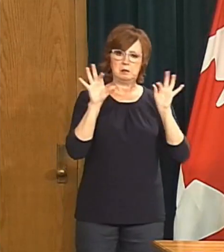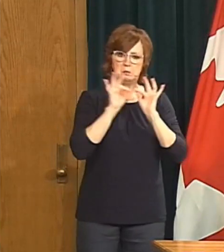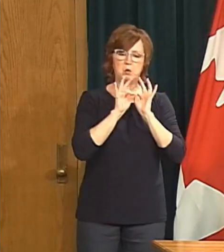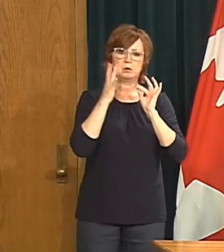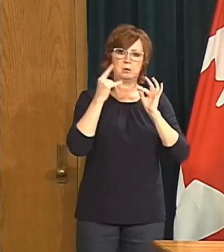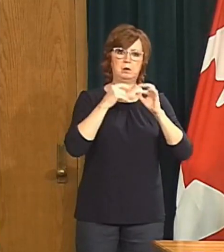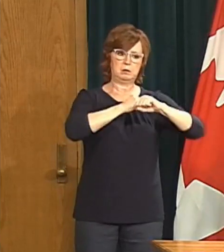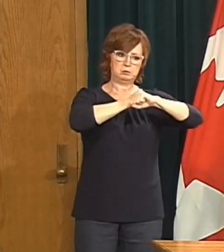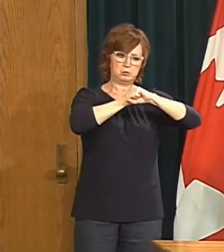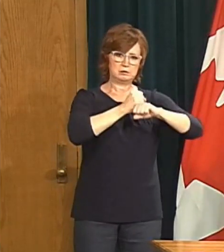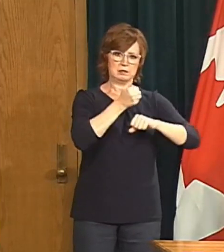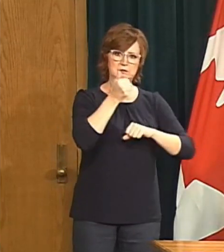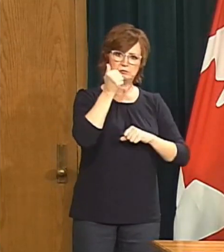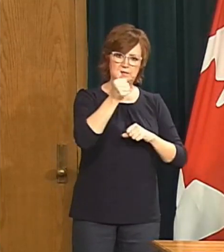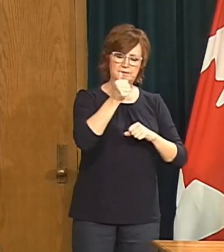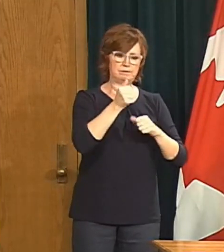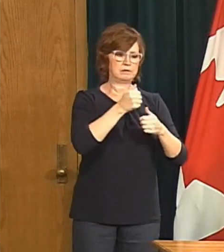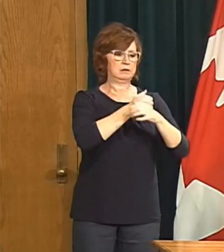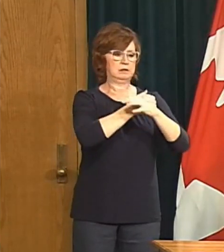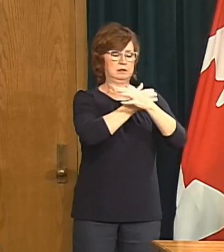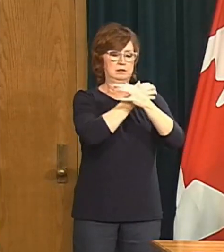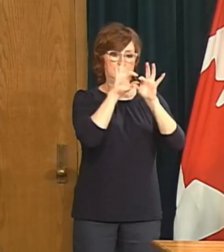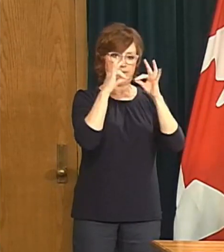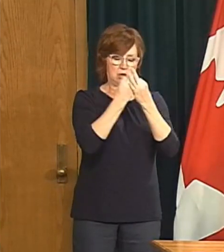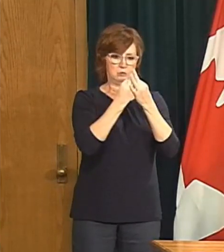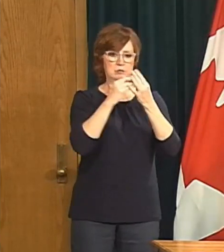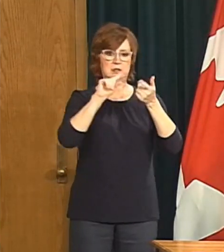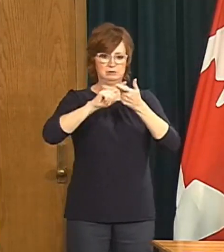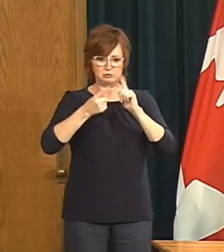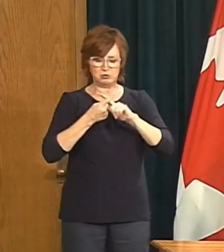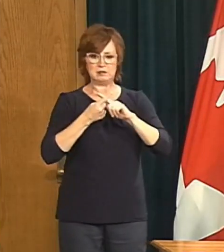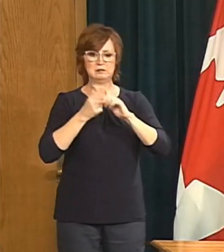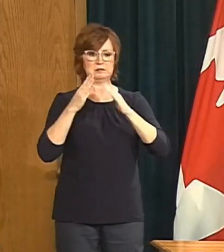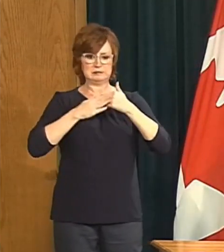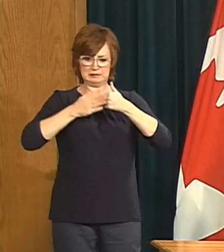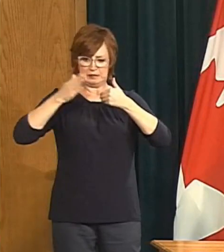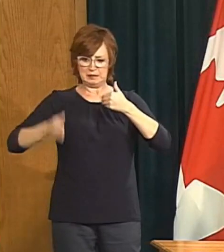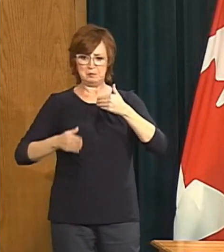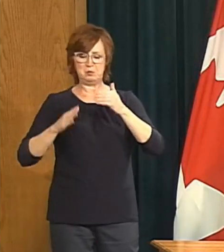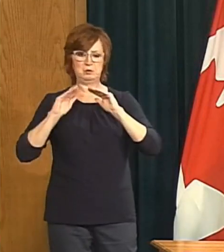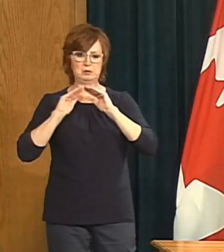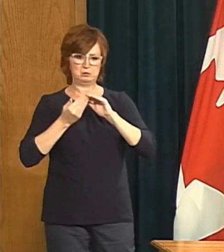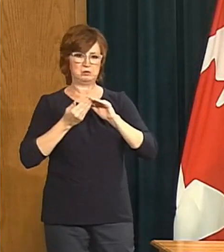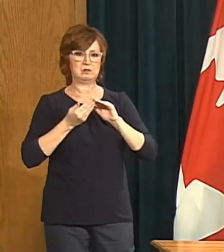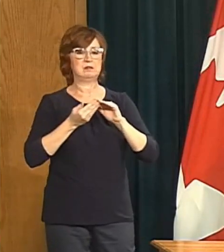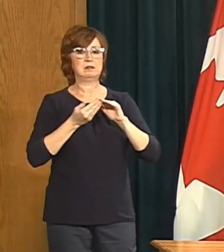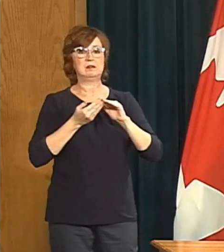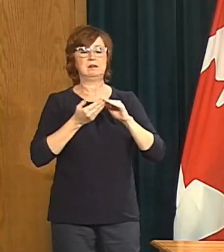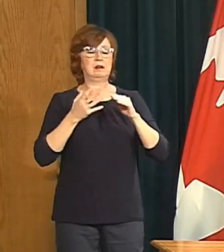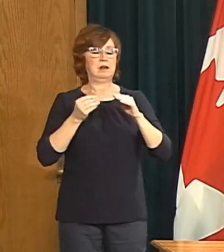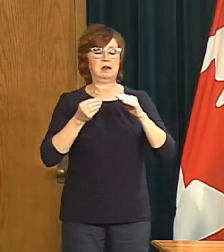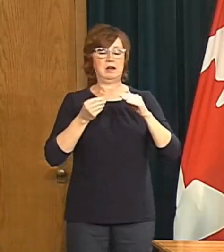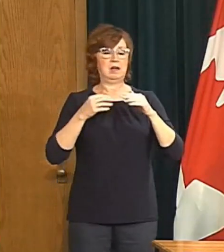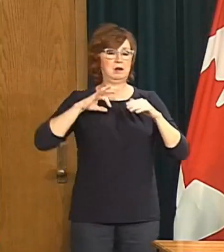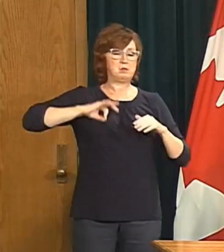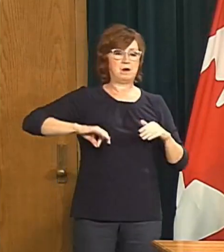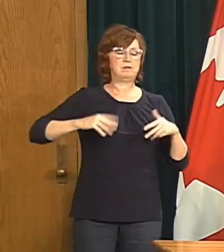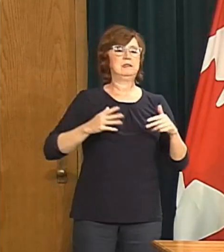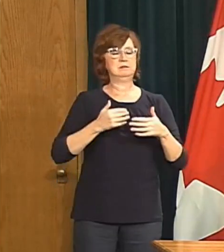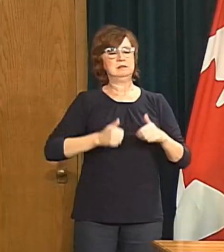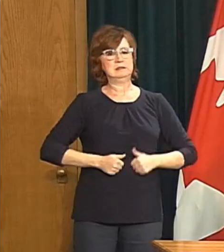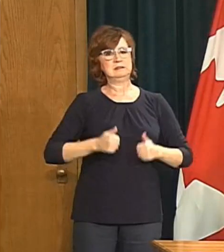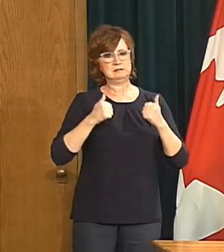your neighbors and your community. And by doing so, you are saving lives in our province. Thank you very much, Dr.